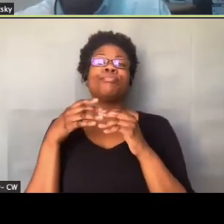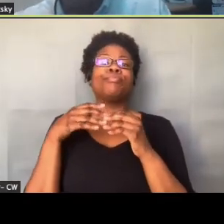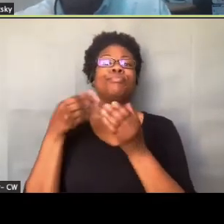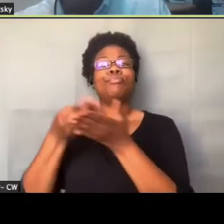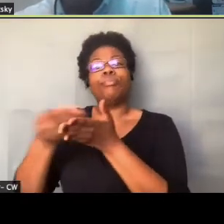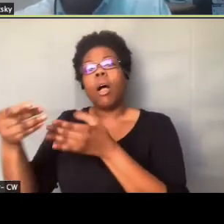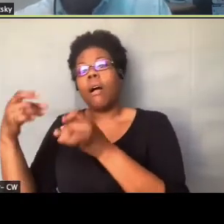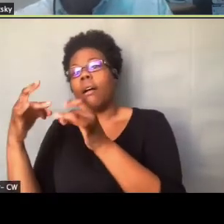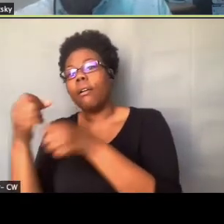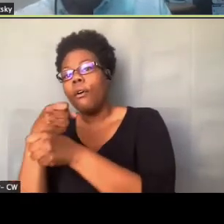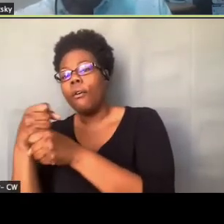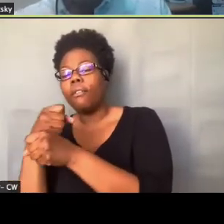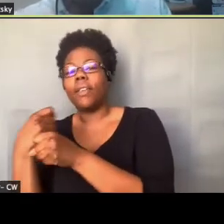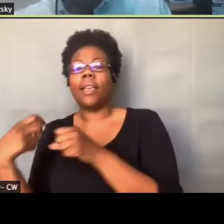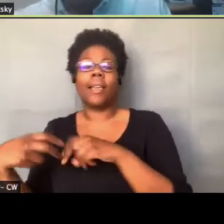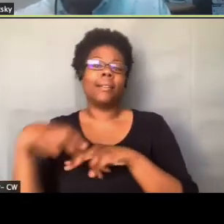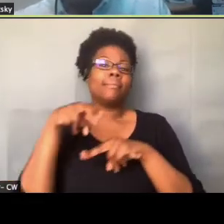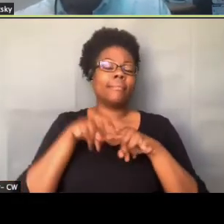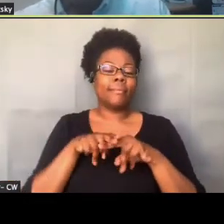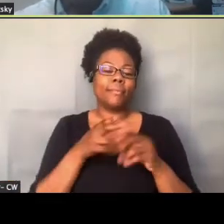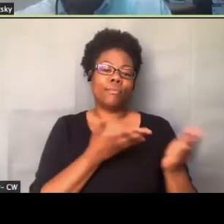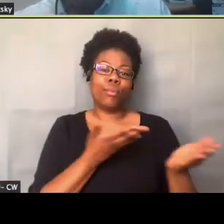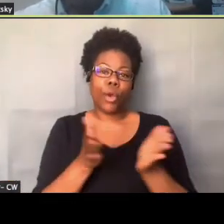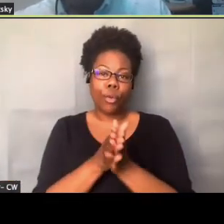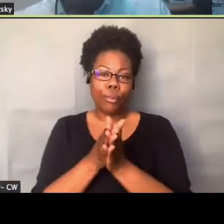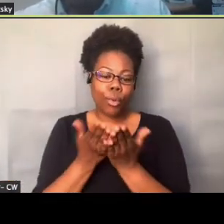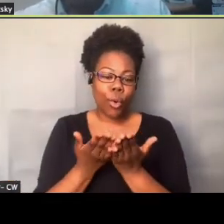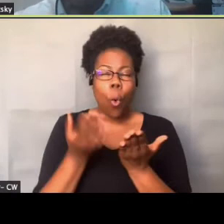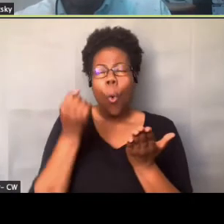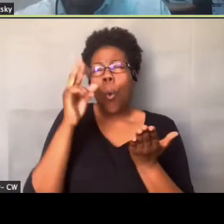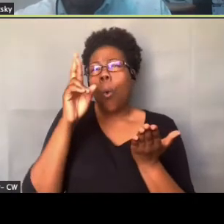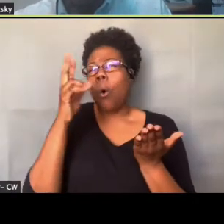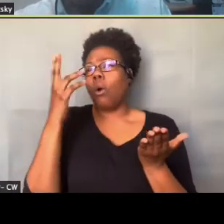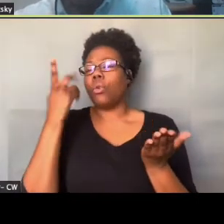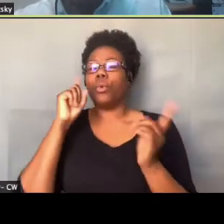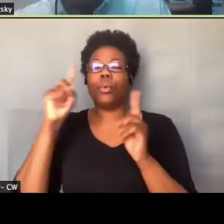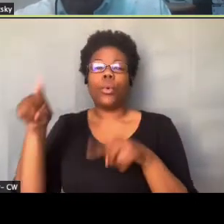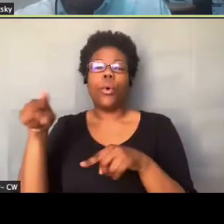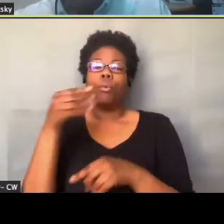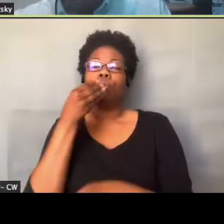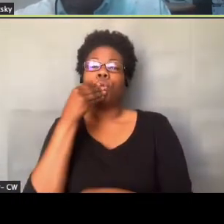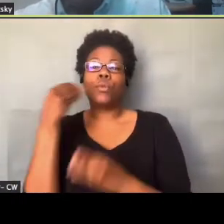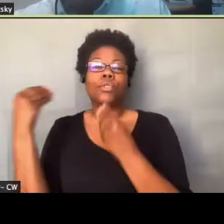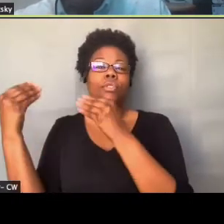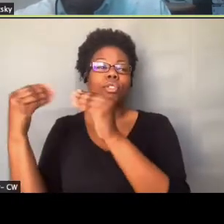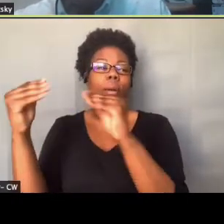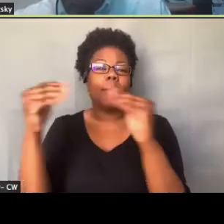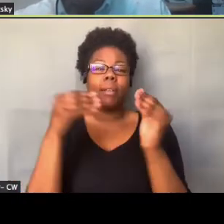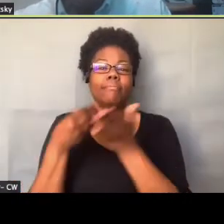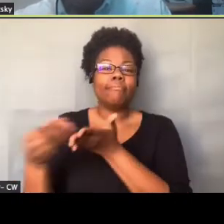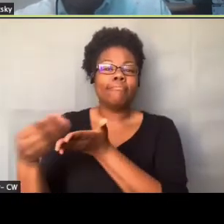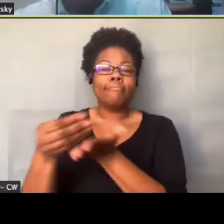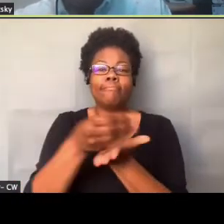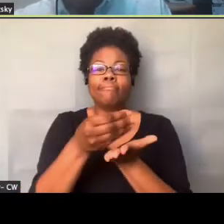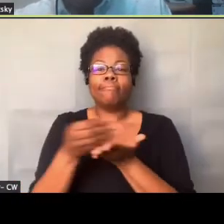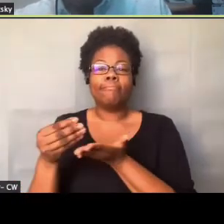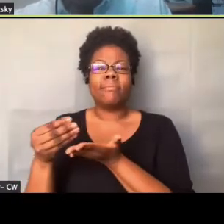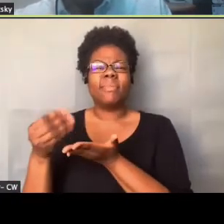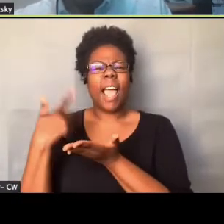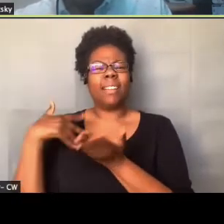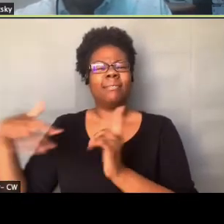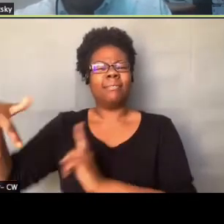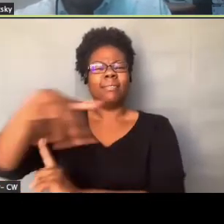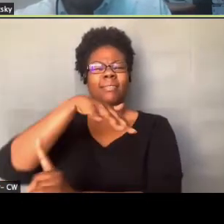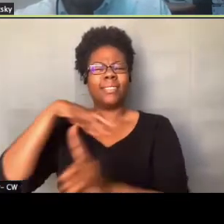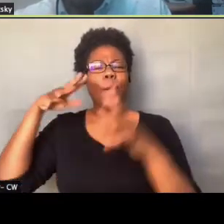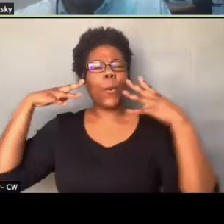book, or pretend you went grocery shopping by yourself and there's a lot of noise there. Well,